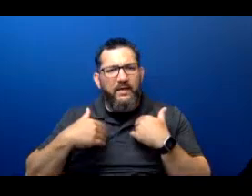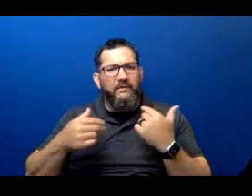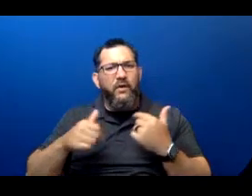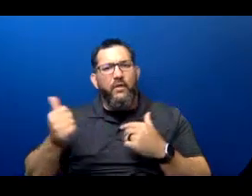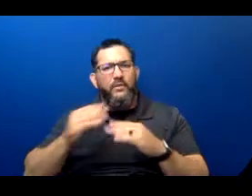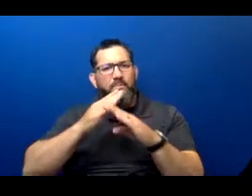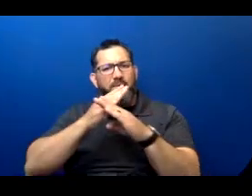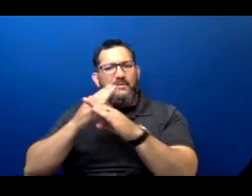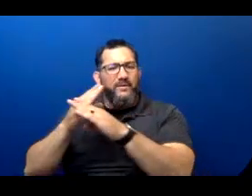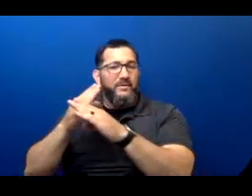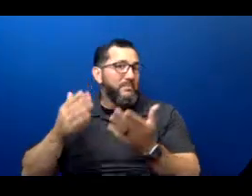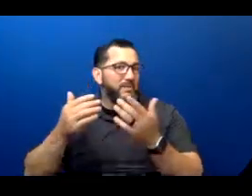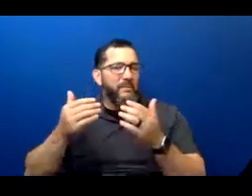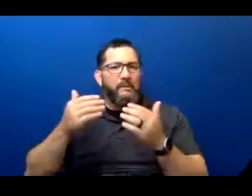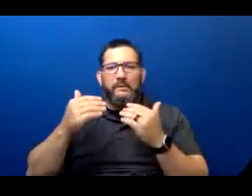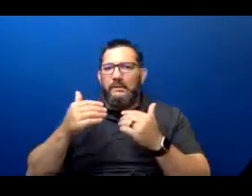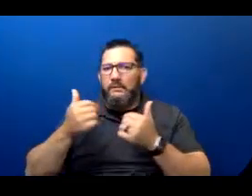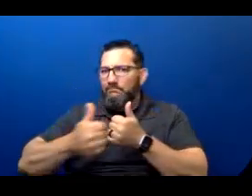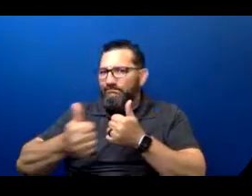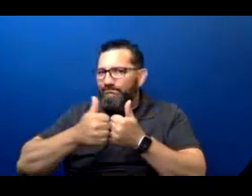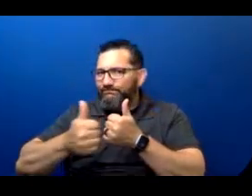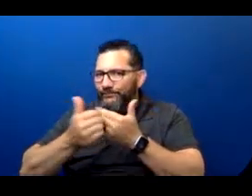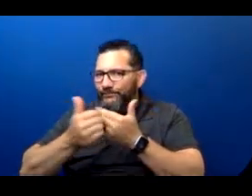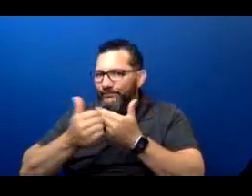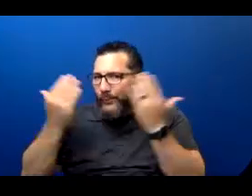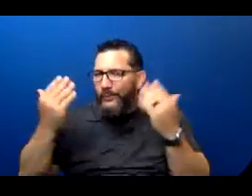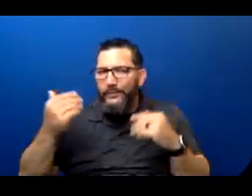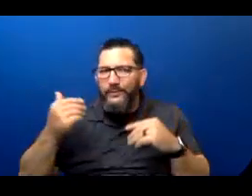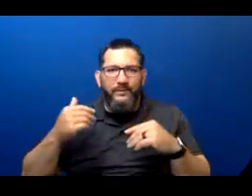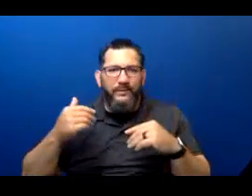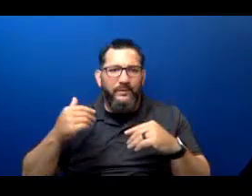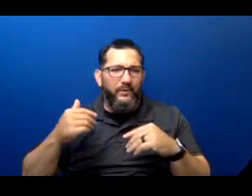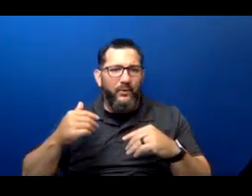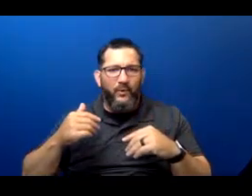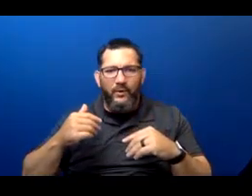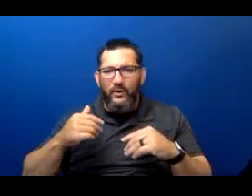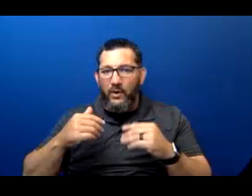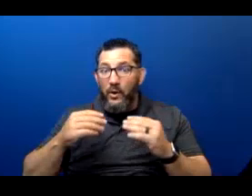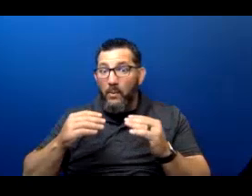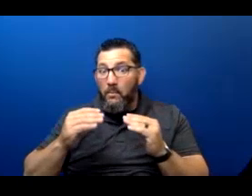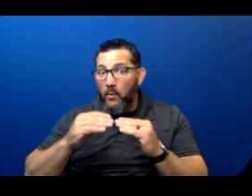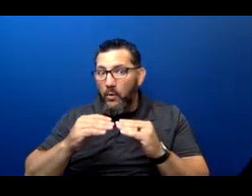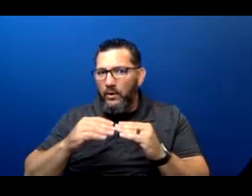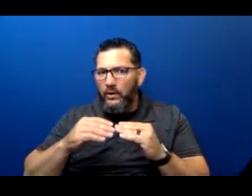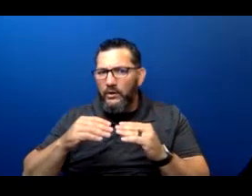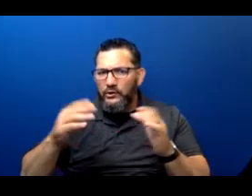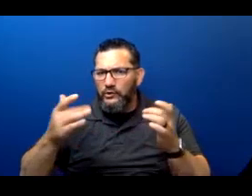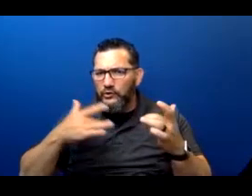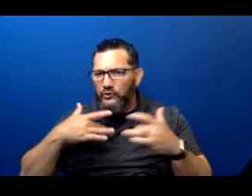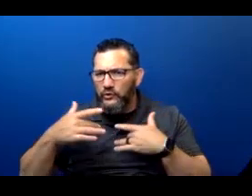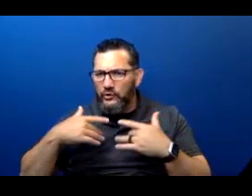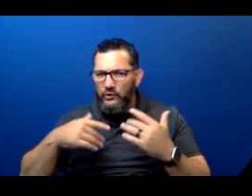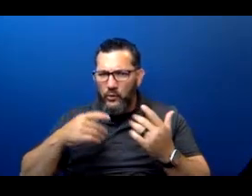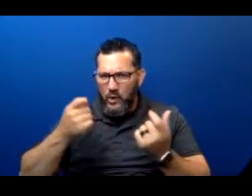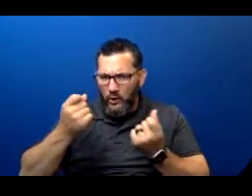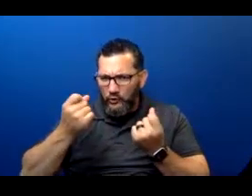as limited transportation, lower health literacy, and other, issues such as